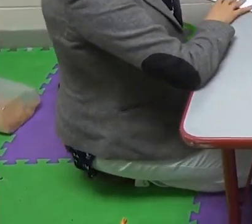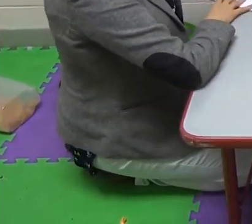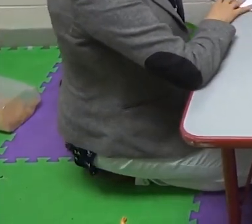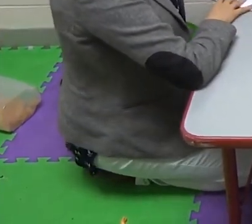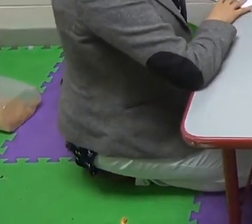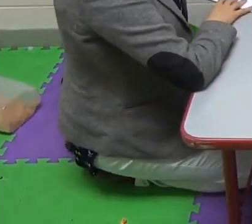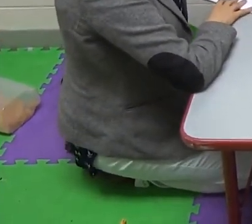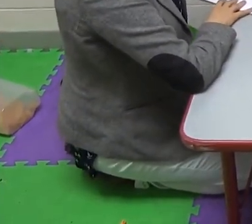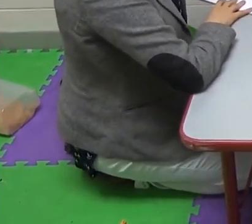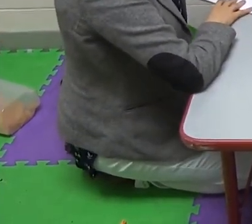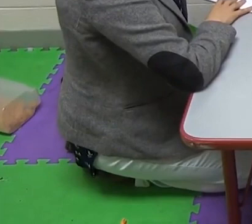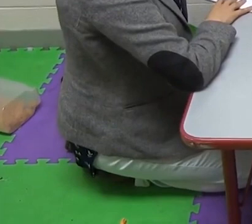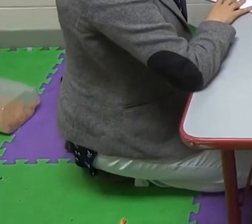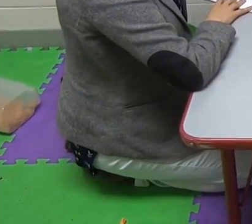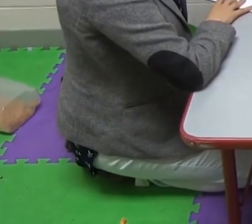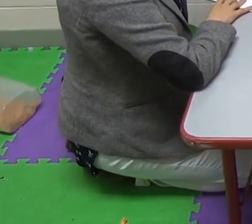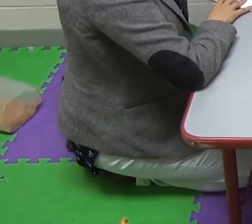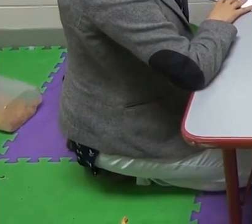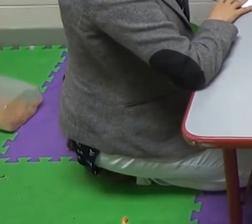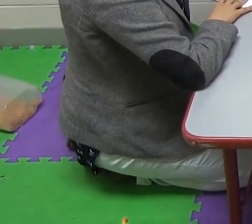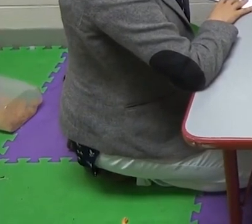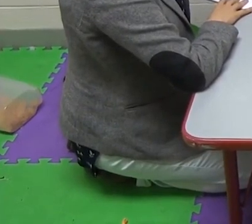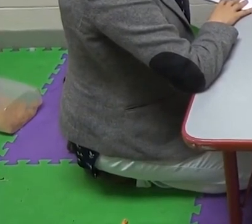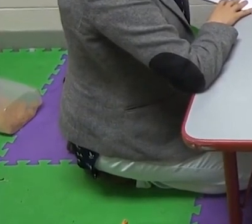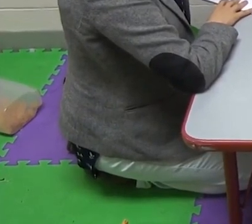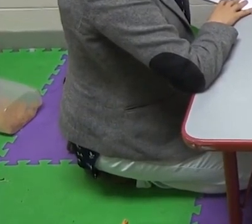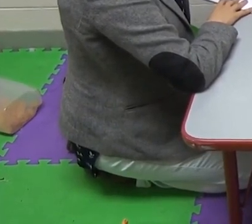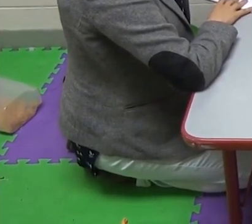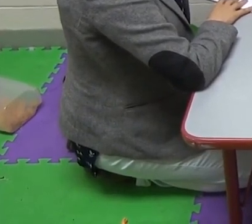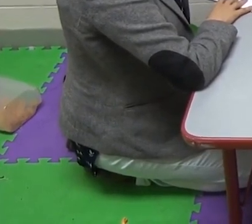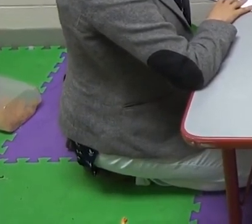You picked maracas.